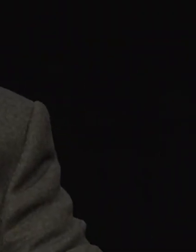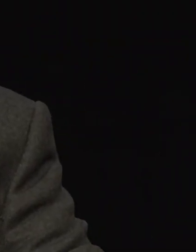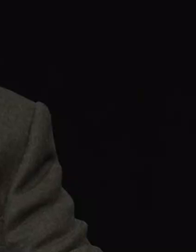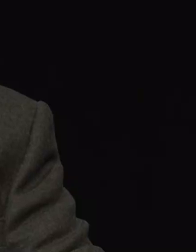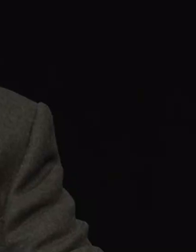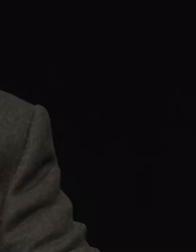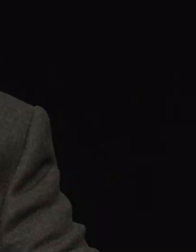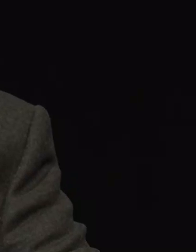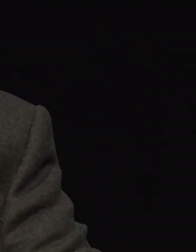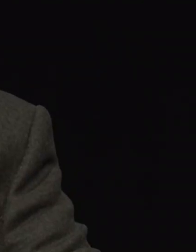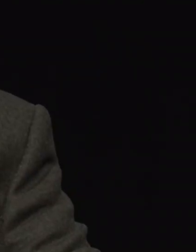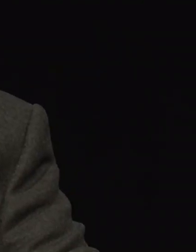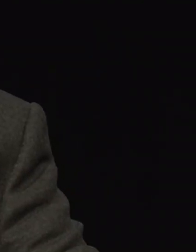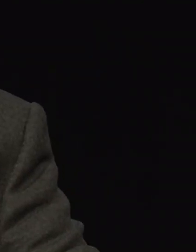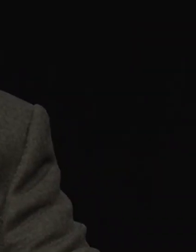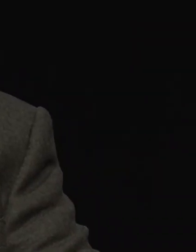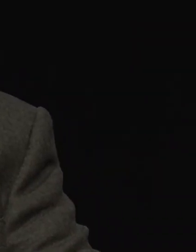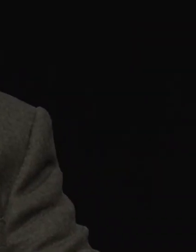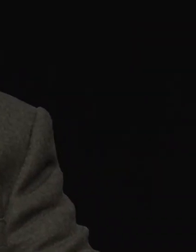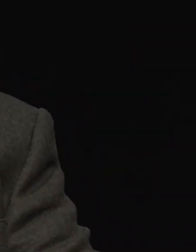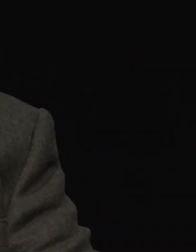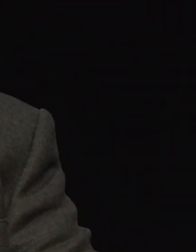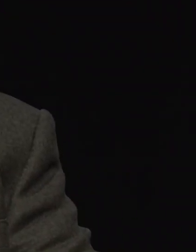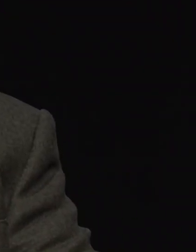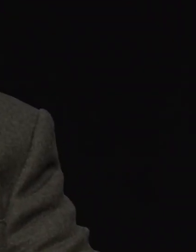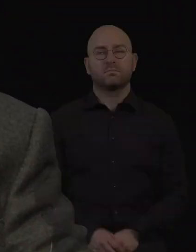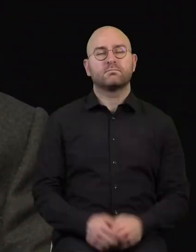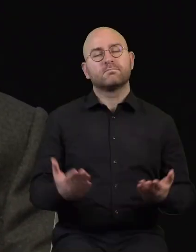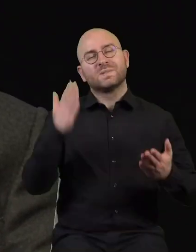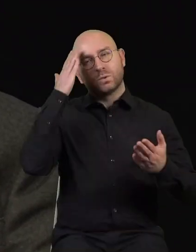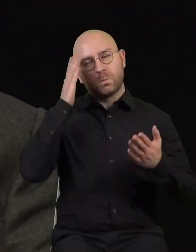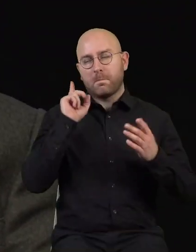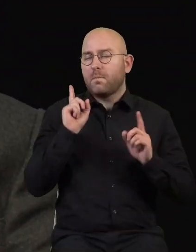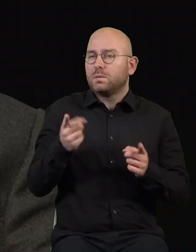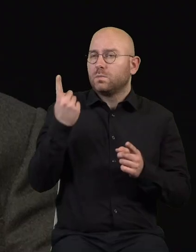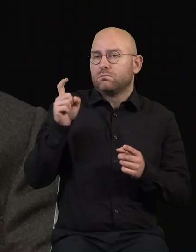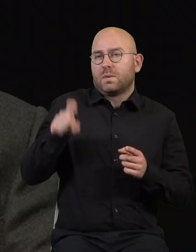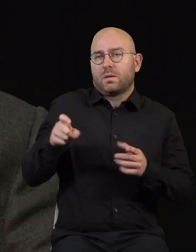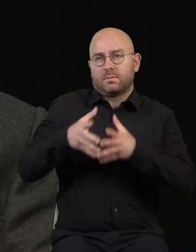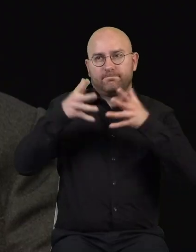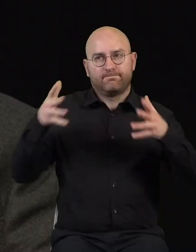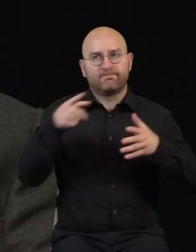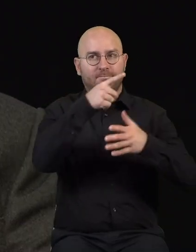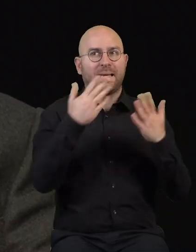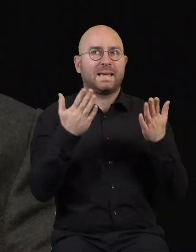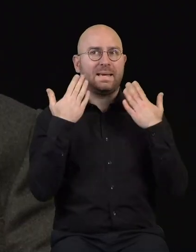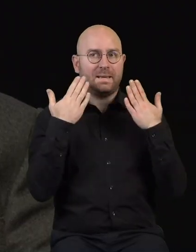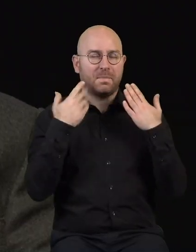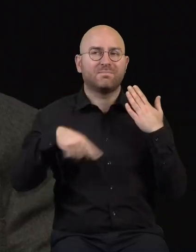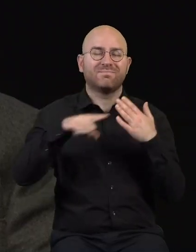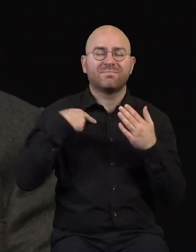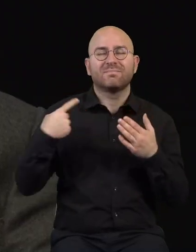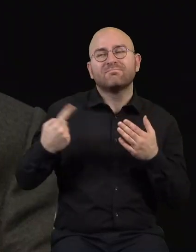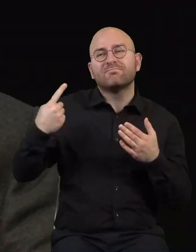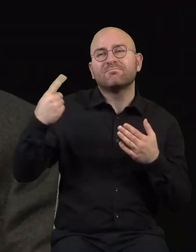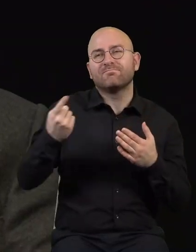about the climate, the needs are huge, but in terms of support now to security, the needs are huge. The